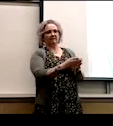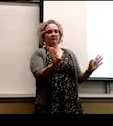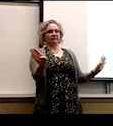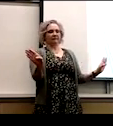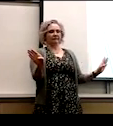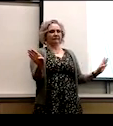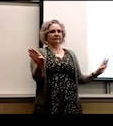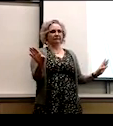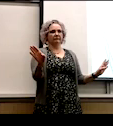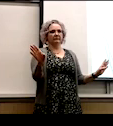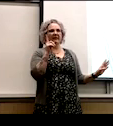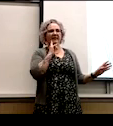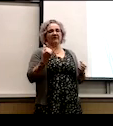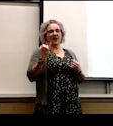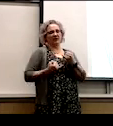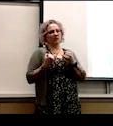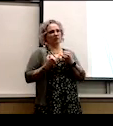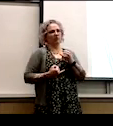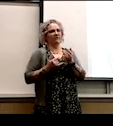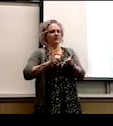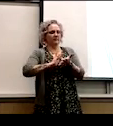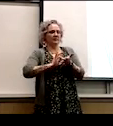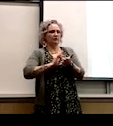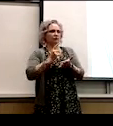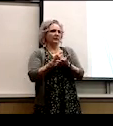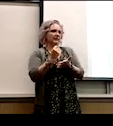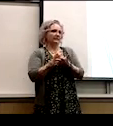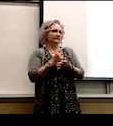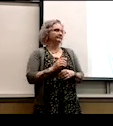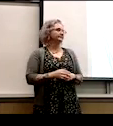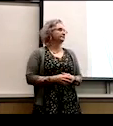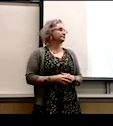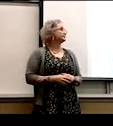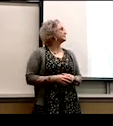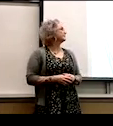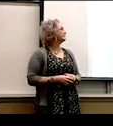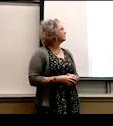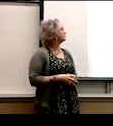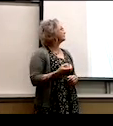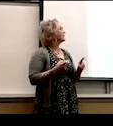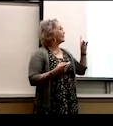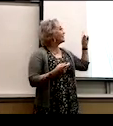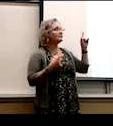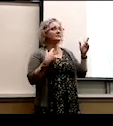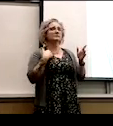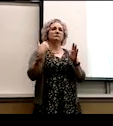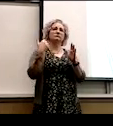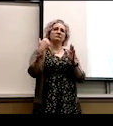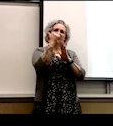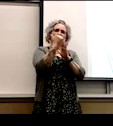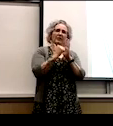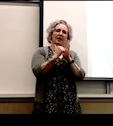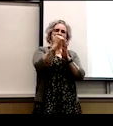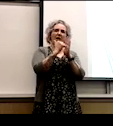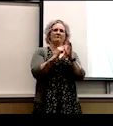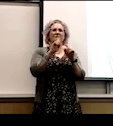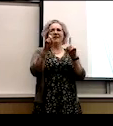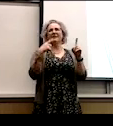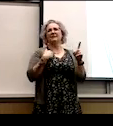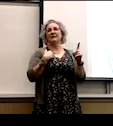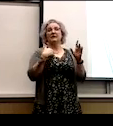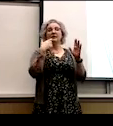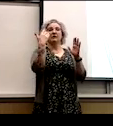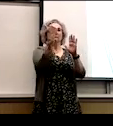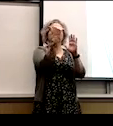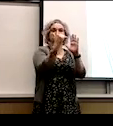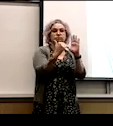on. So I have an outline for a roadmap that I'm going to jump around a bit, if that's okay. I'm going to skip over that. You